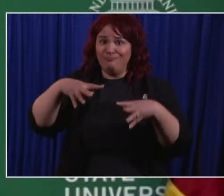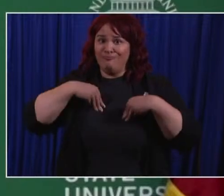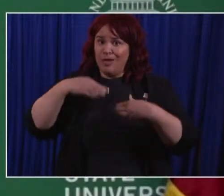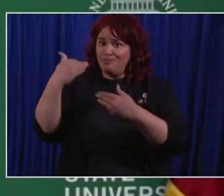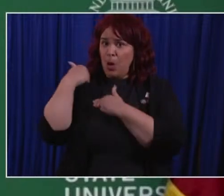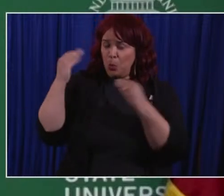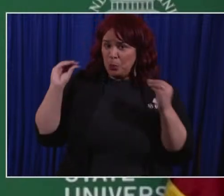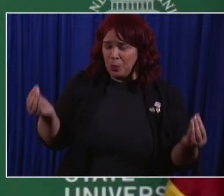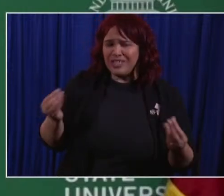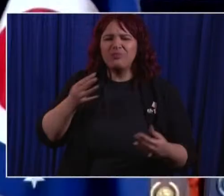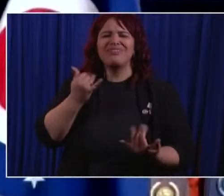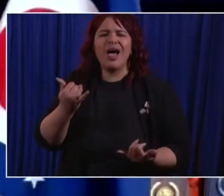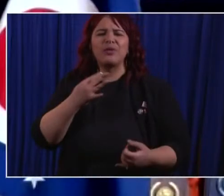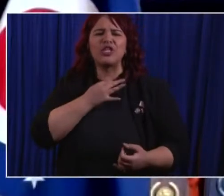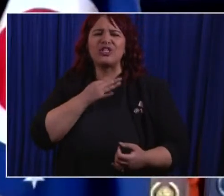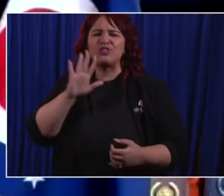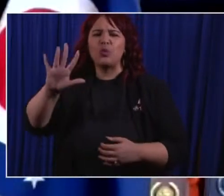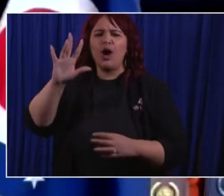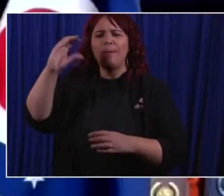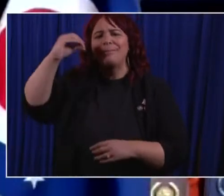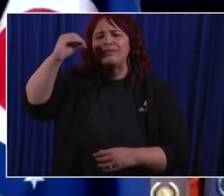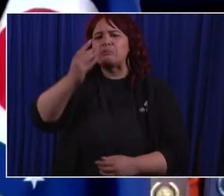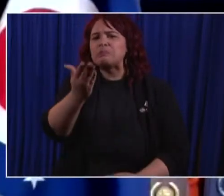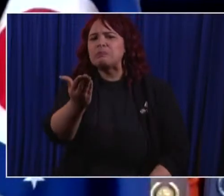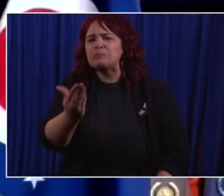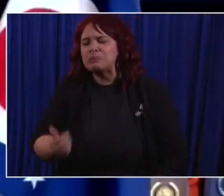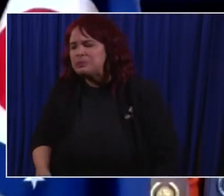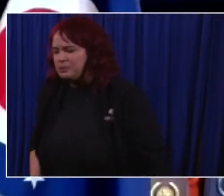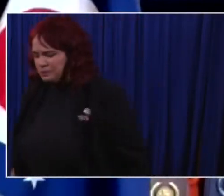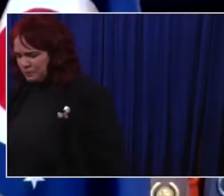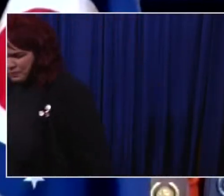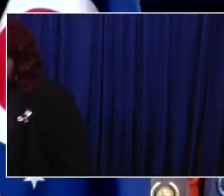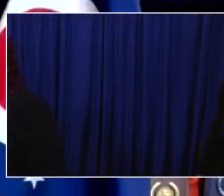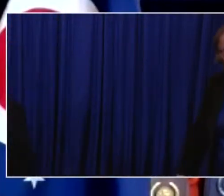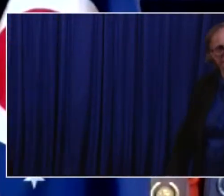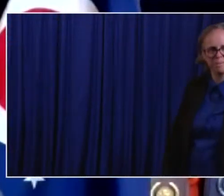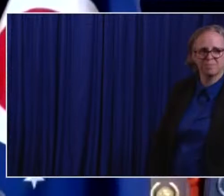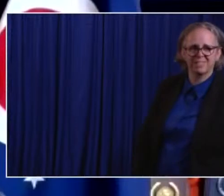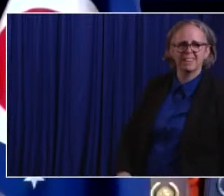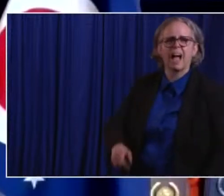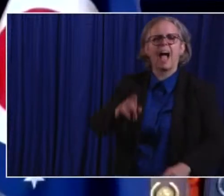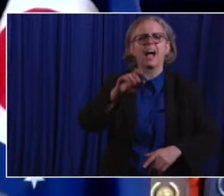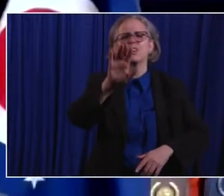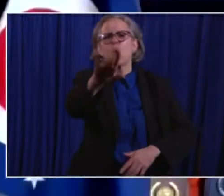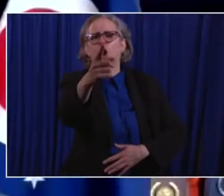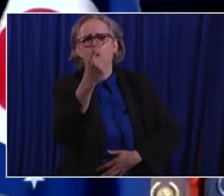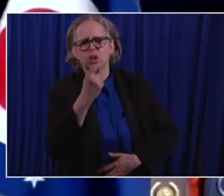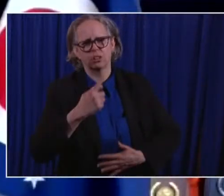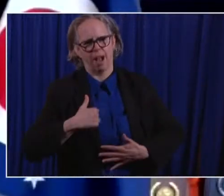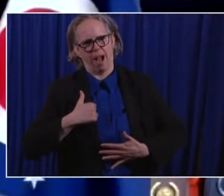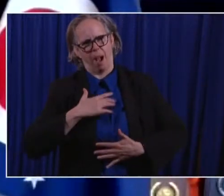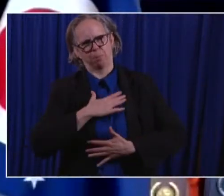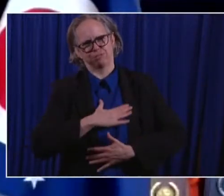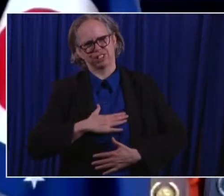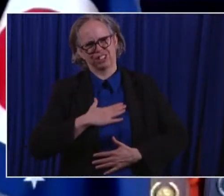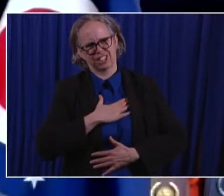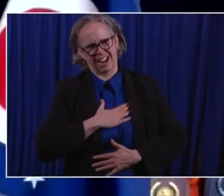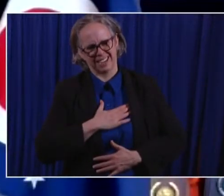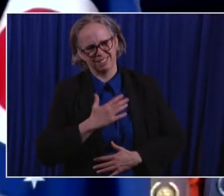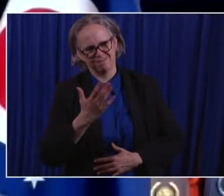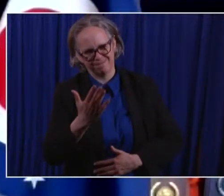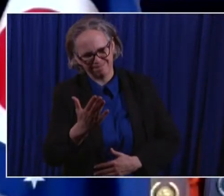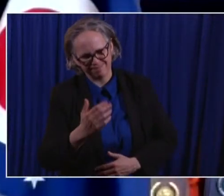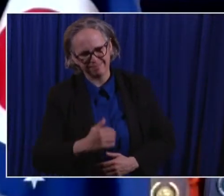Governor? Well, I appreciate the question. Look, anytime you get into these conversations, first of all, you have to